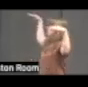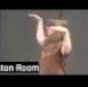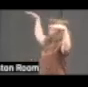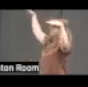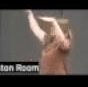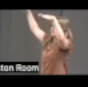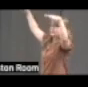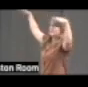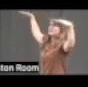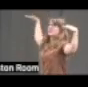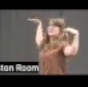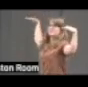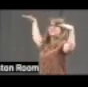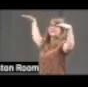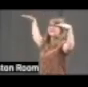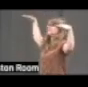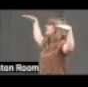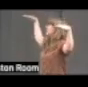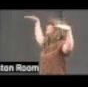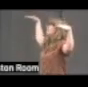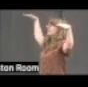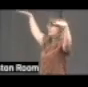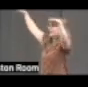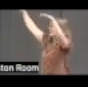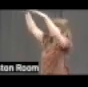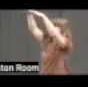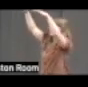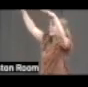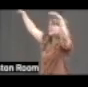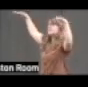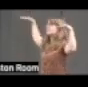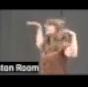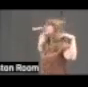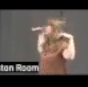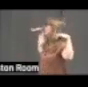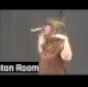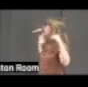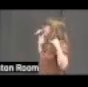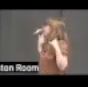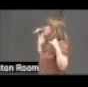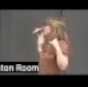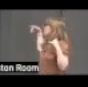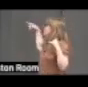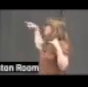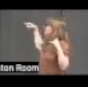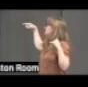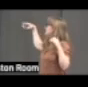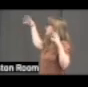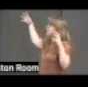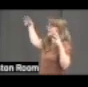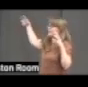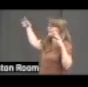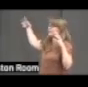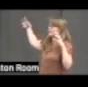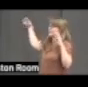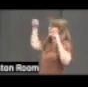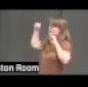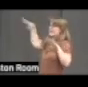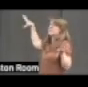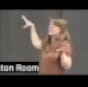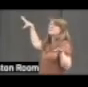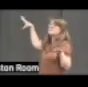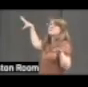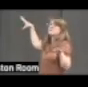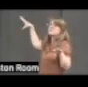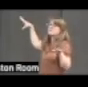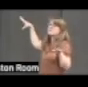I'm doing it from the top. We have these upper walkways where we can go. And that's actually to facilitate getting them, like